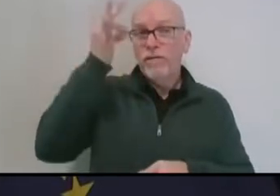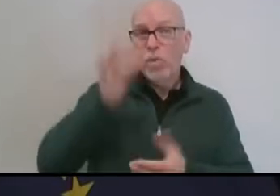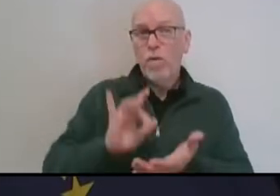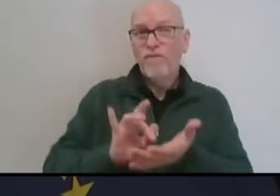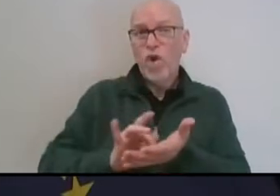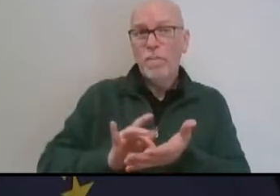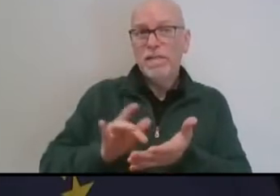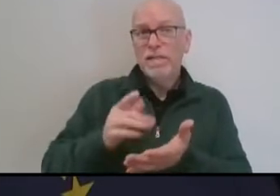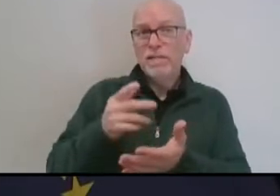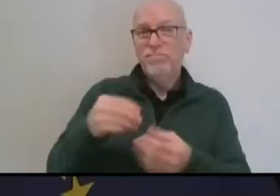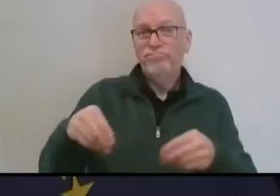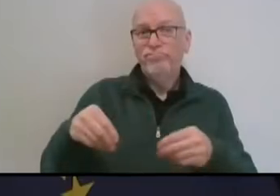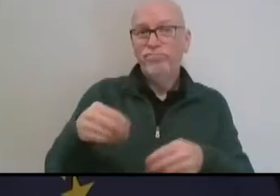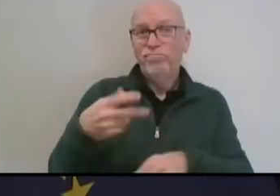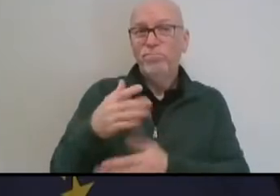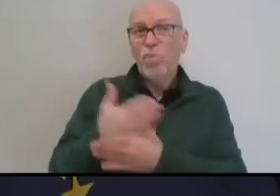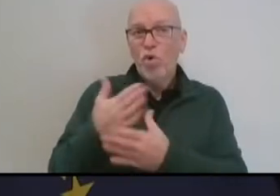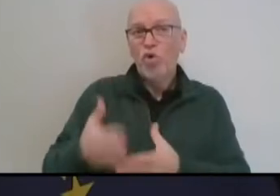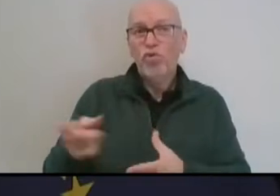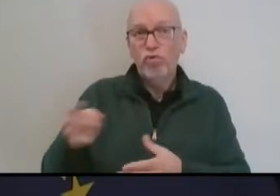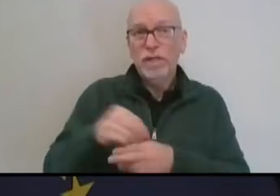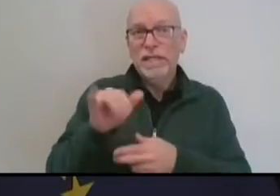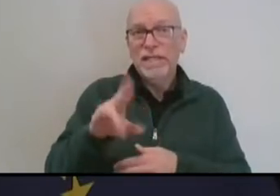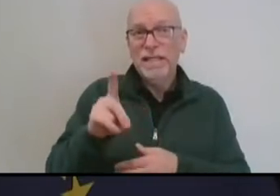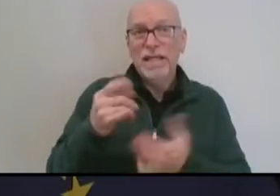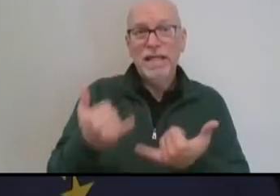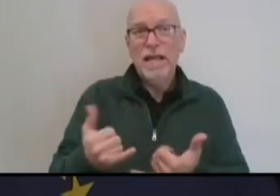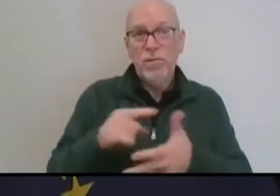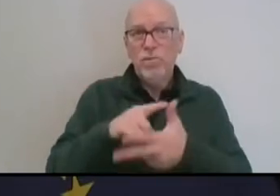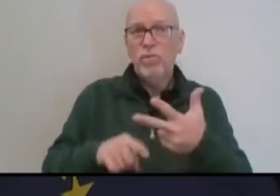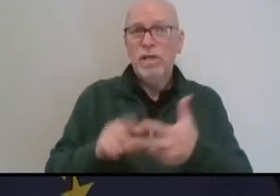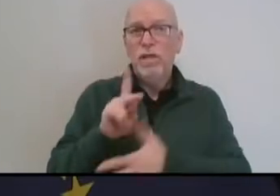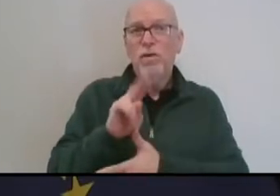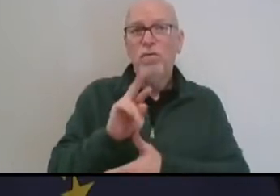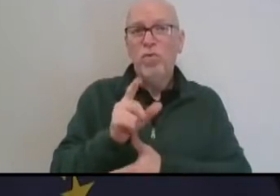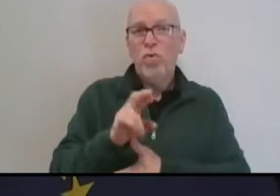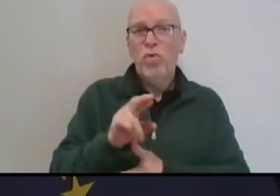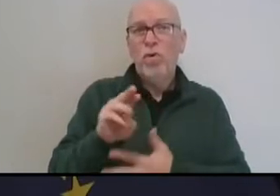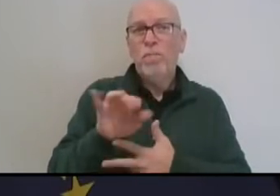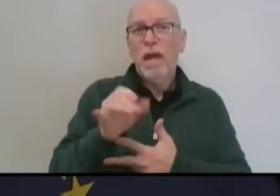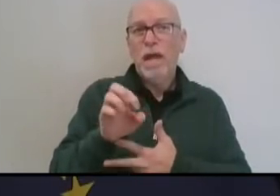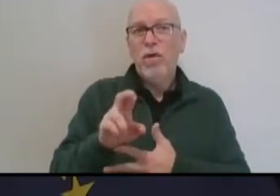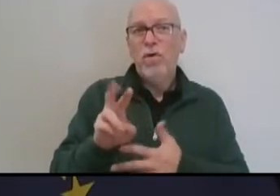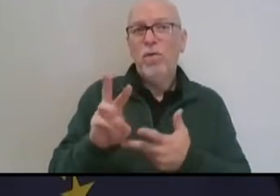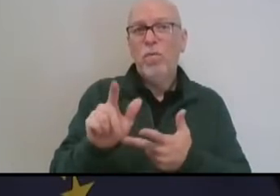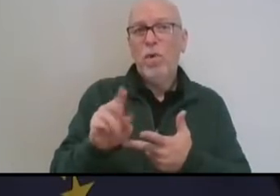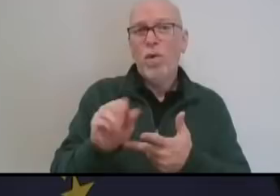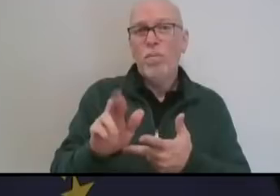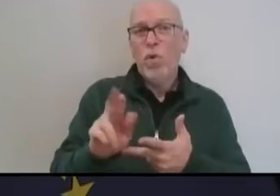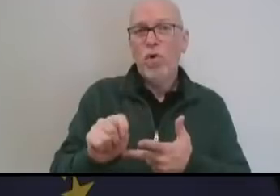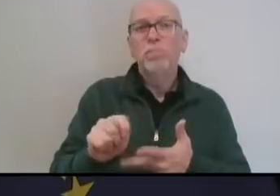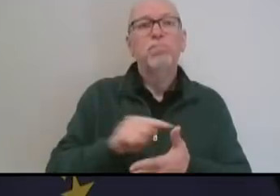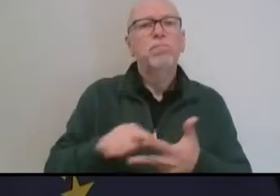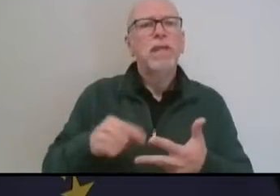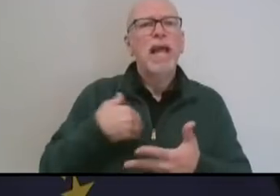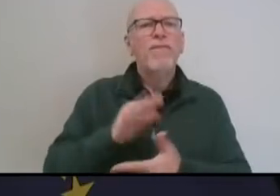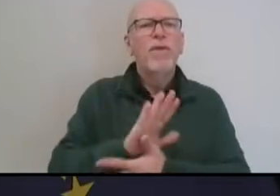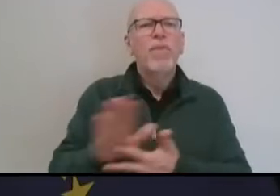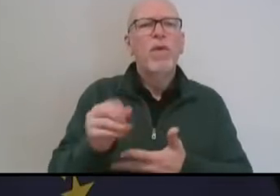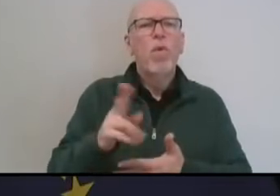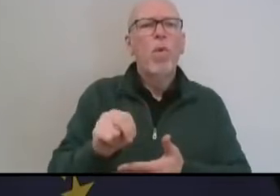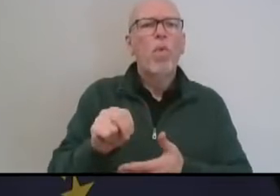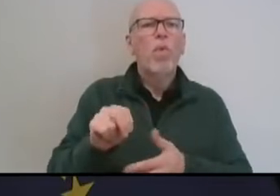partners, or the federal pharmacy partners in Indiana right now are Kroger, Meijer, and Walmart, do have their own